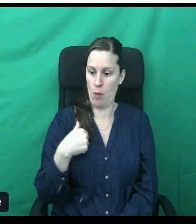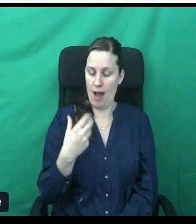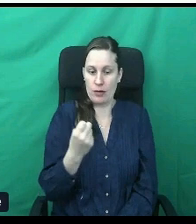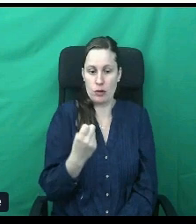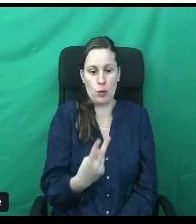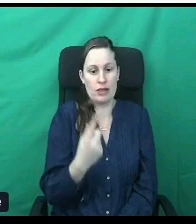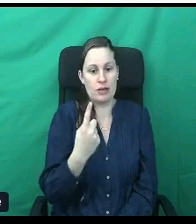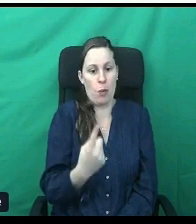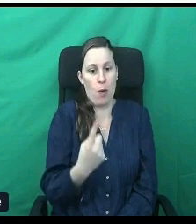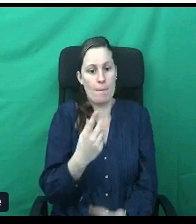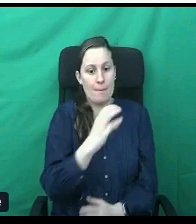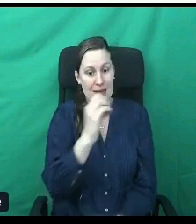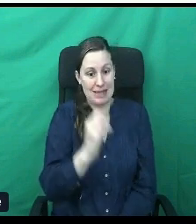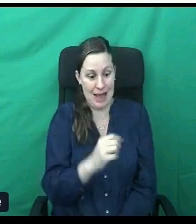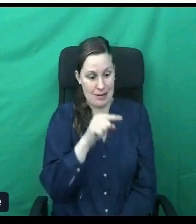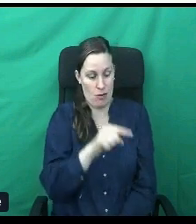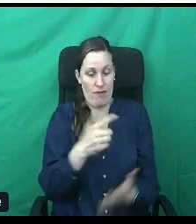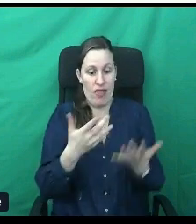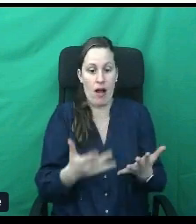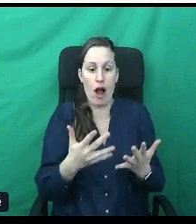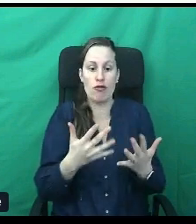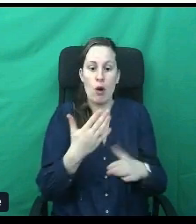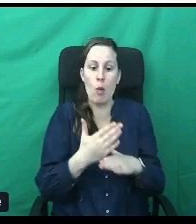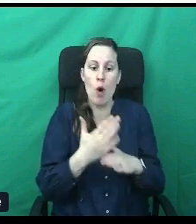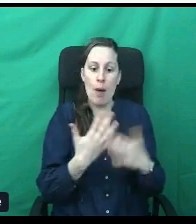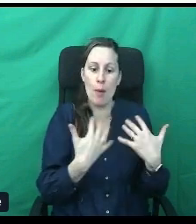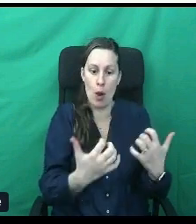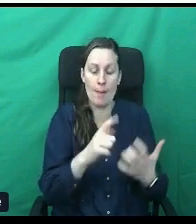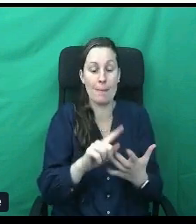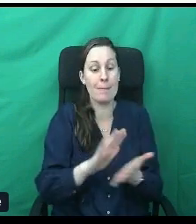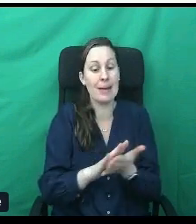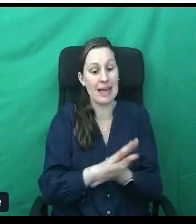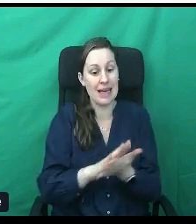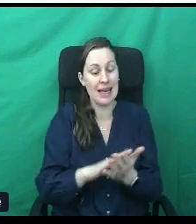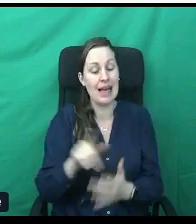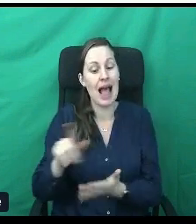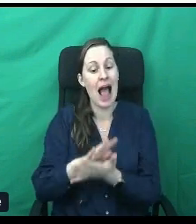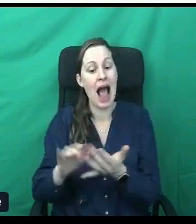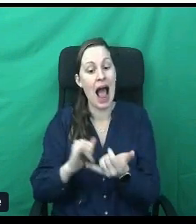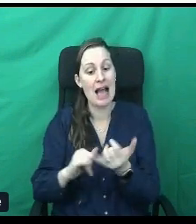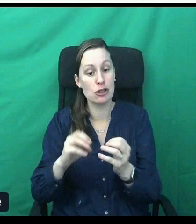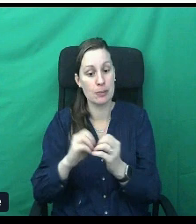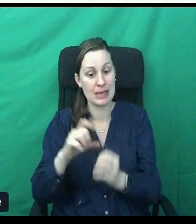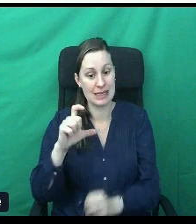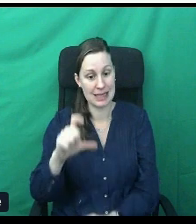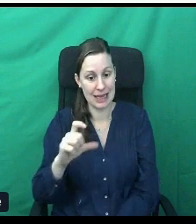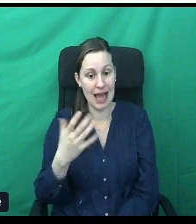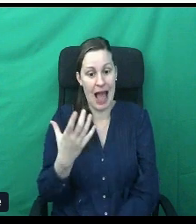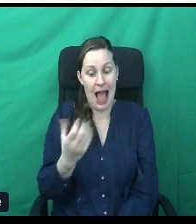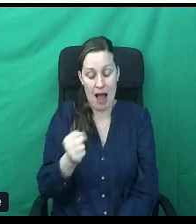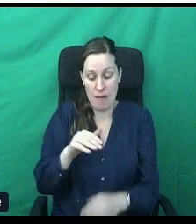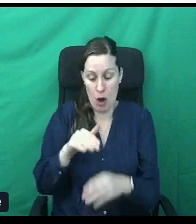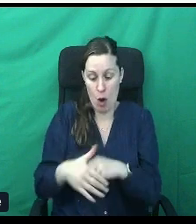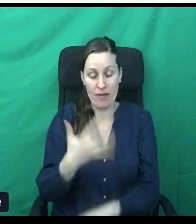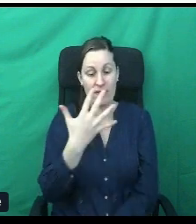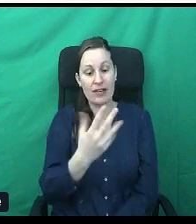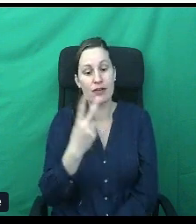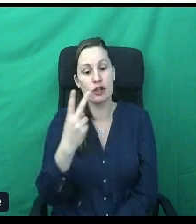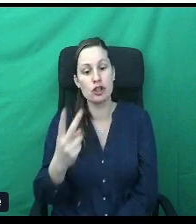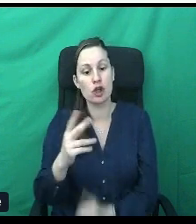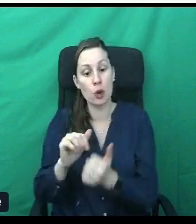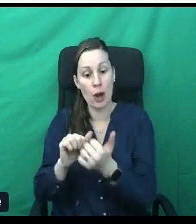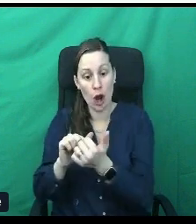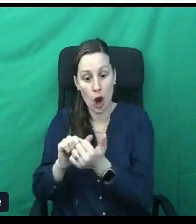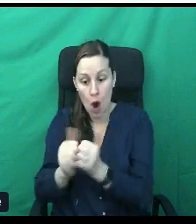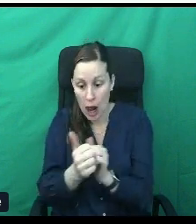population. If we use those stats as a basis, that would assume that HSBC have over 52,000 colleagues potentially